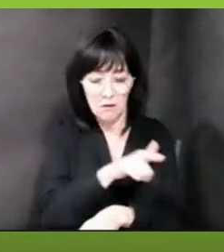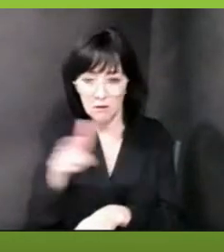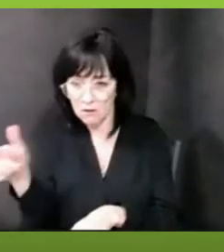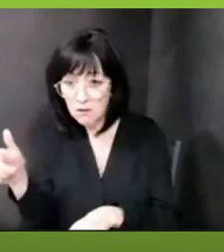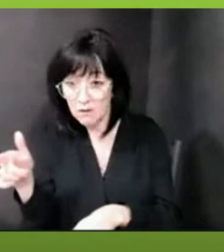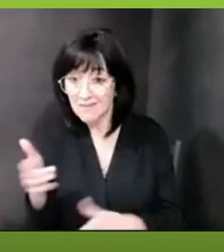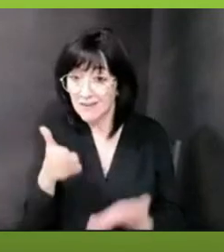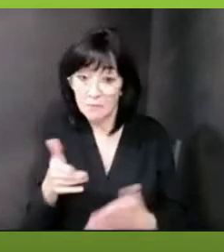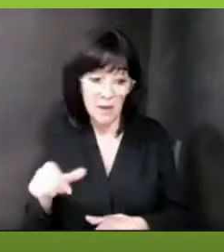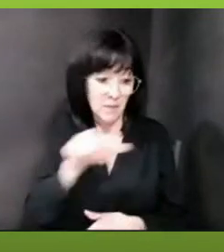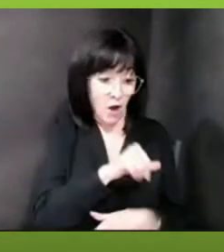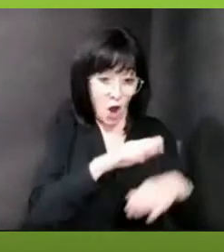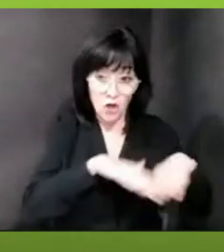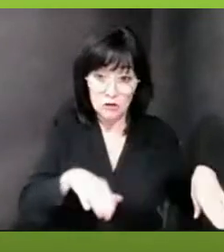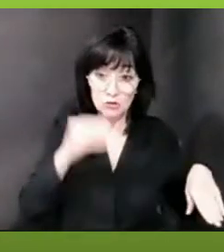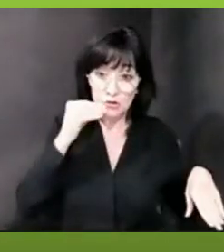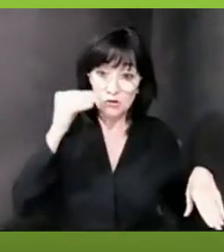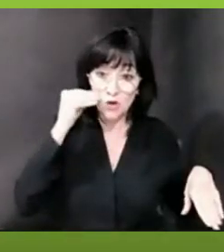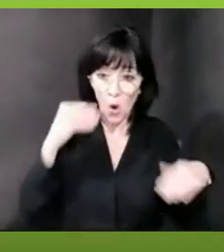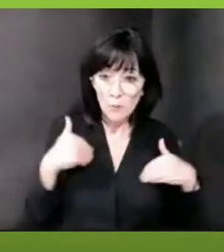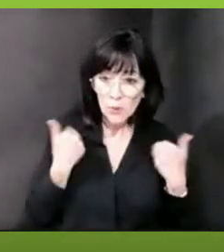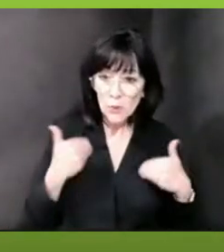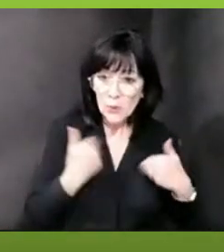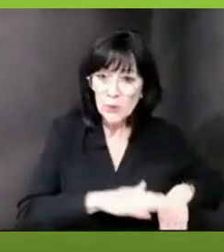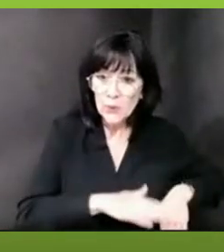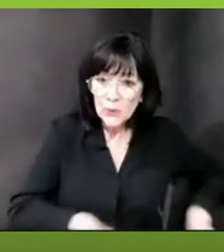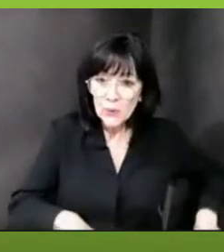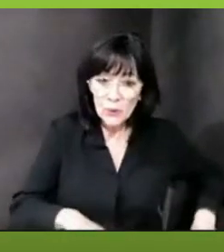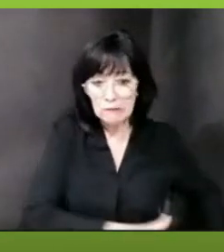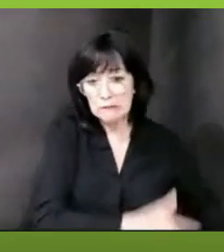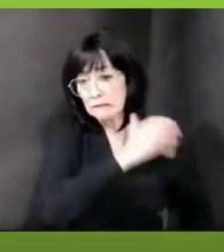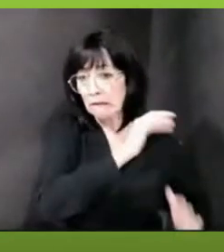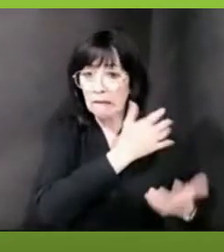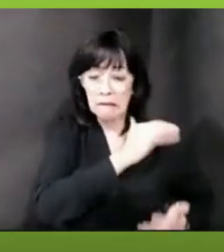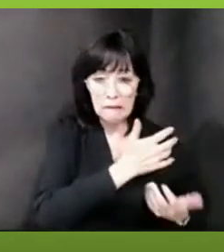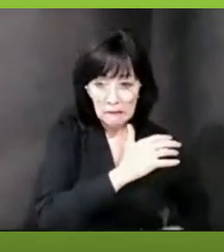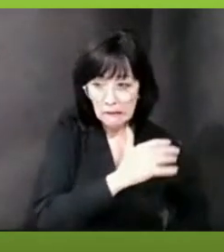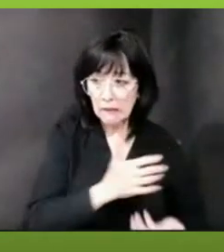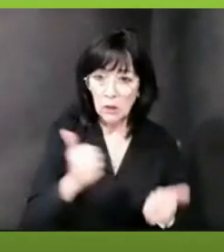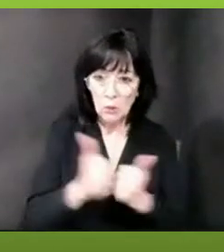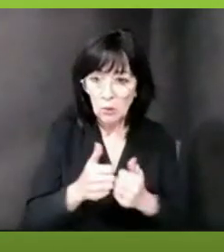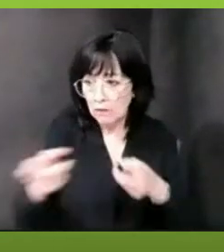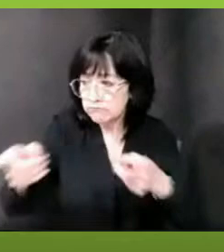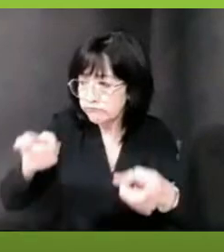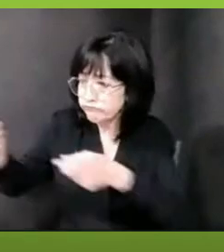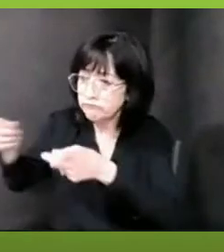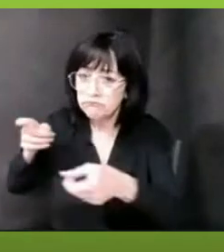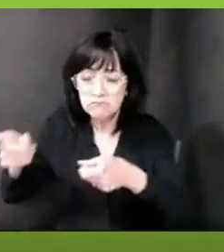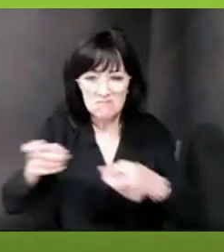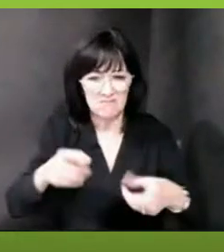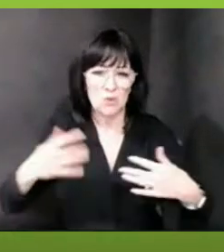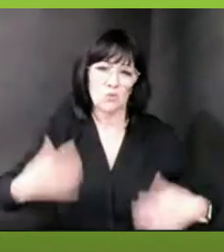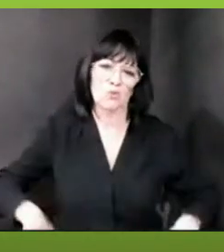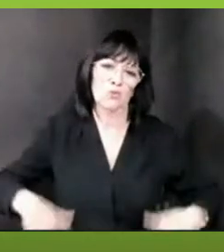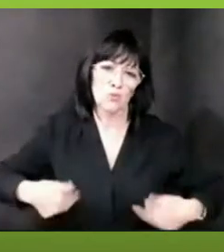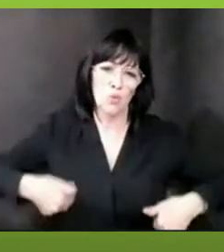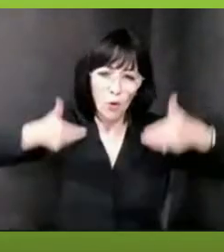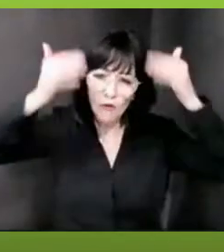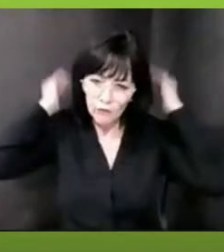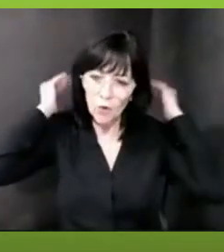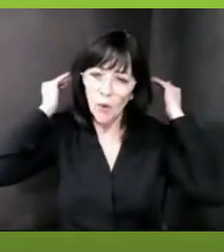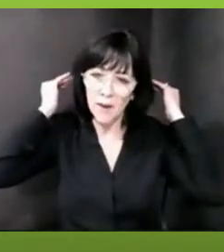be school age and provide childcare. So we've seen a lot of overwhelming stress for parents, which then also affects